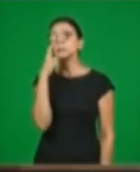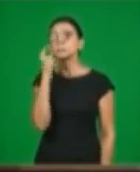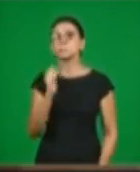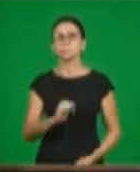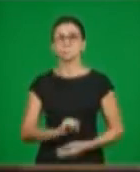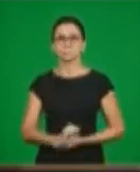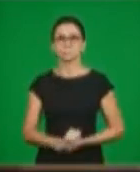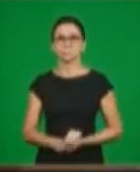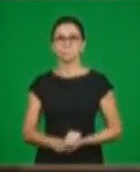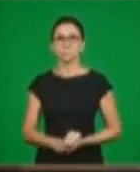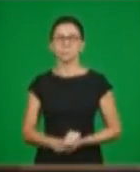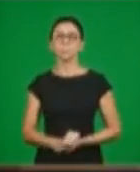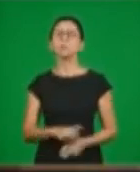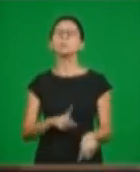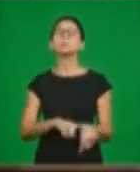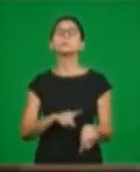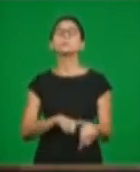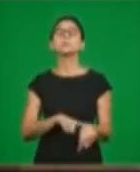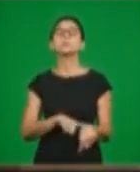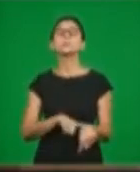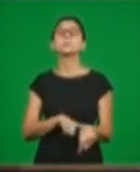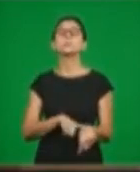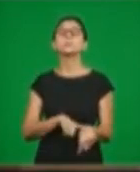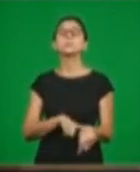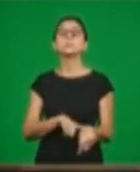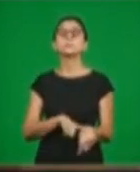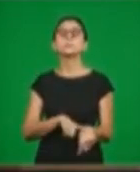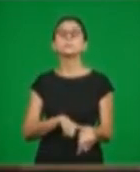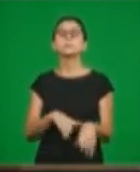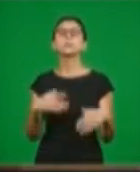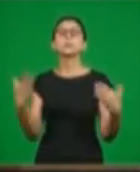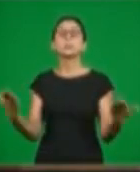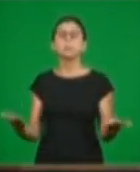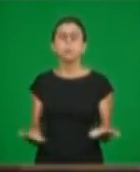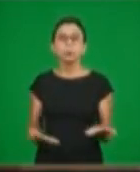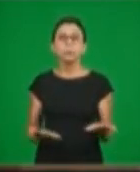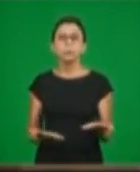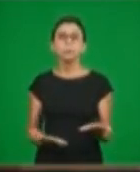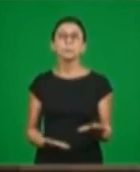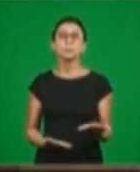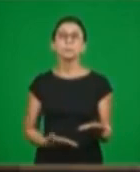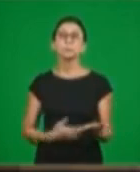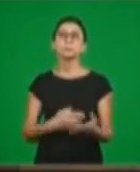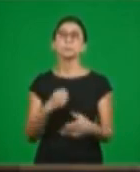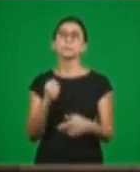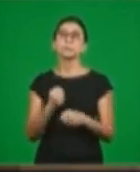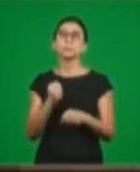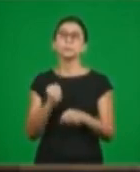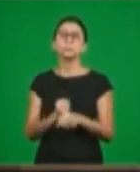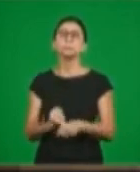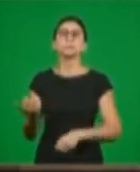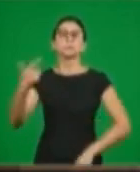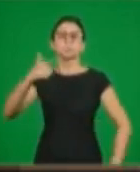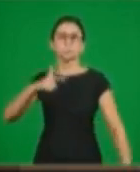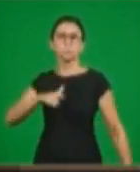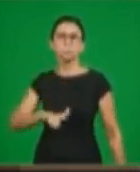the time, it is, what time? It is a time of reconstruction. What is the